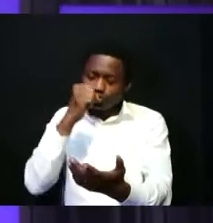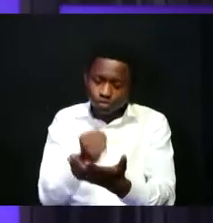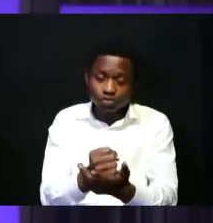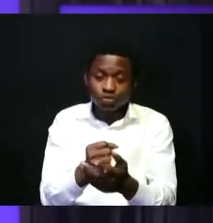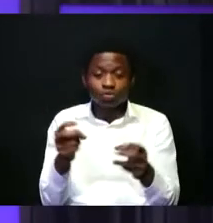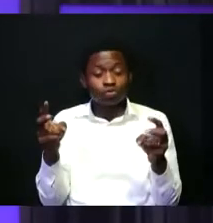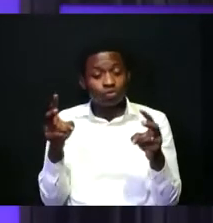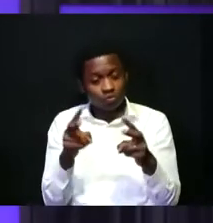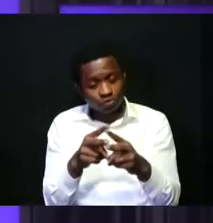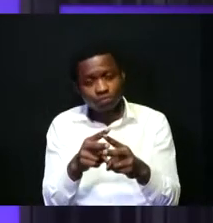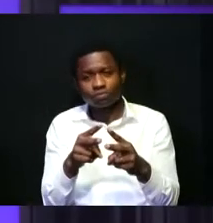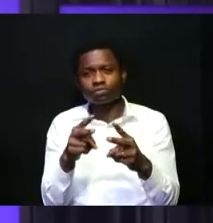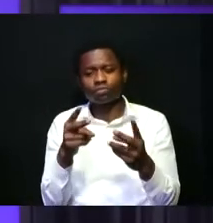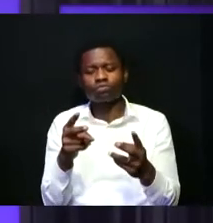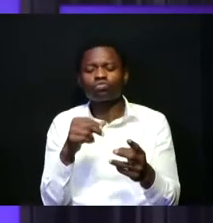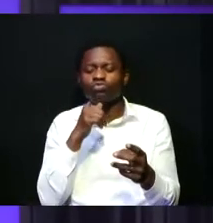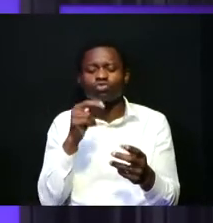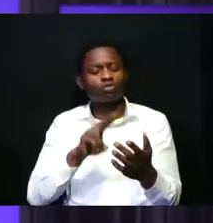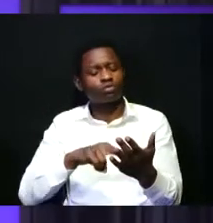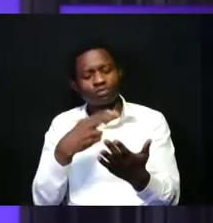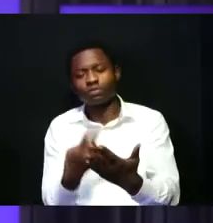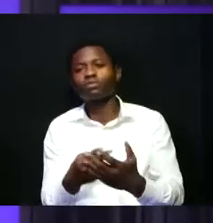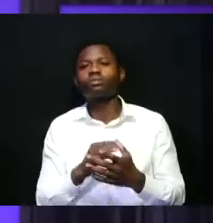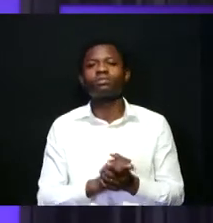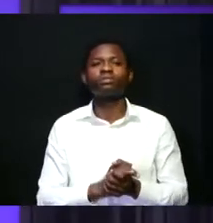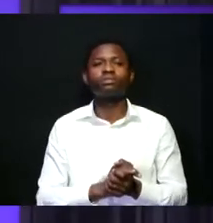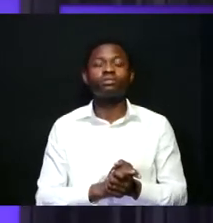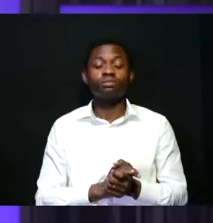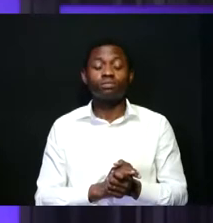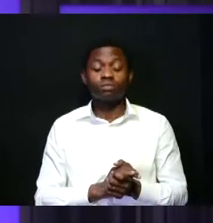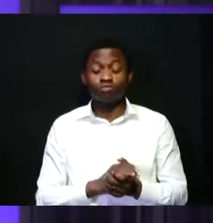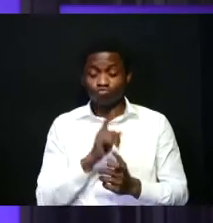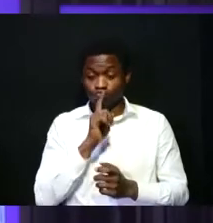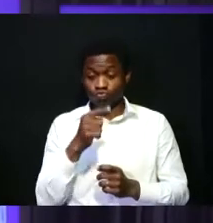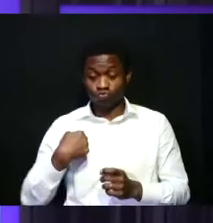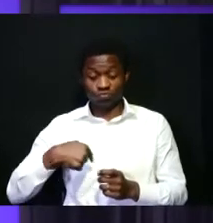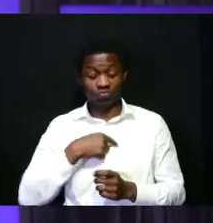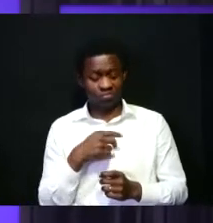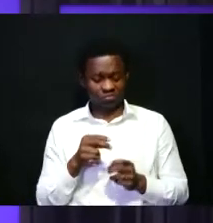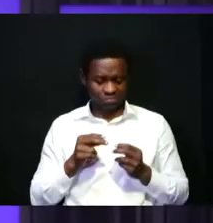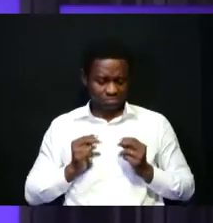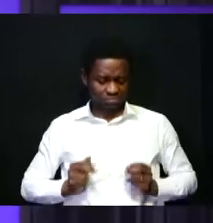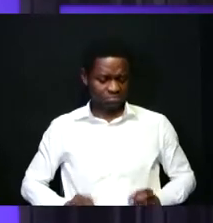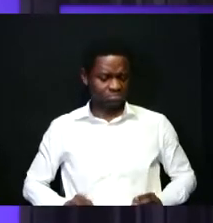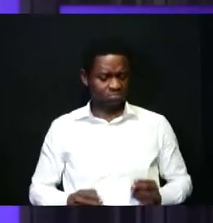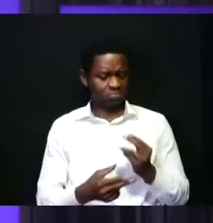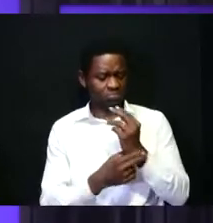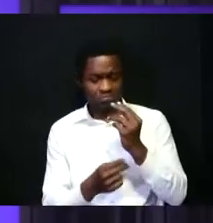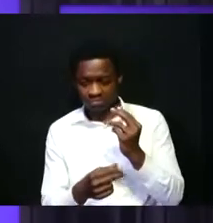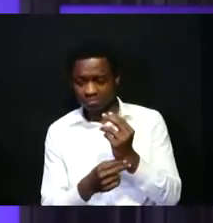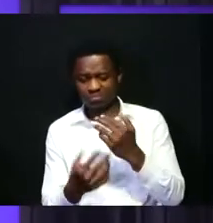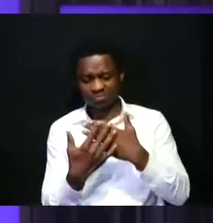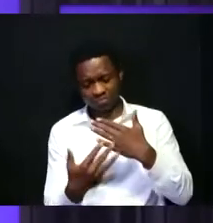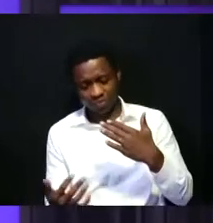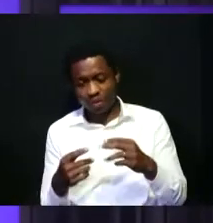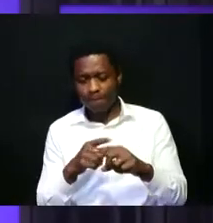you do that, you will not fall. Indeed, we are flesh and blood, but by the grace and